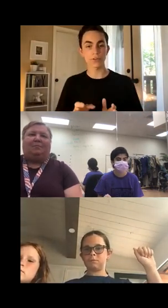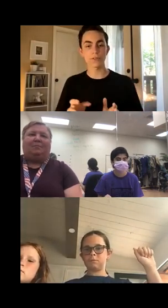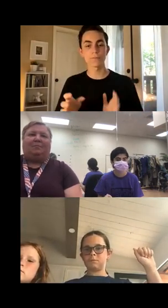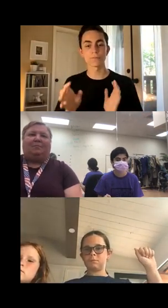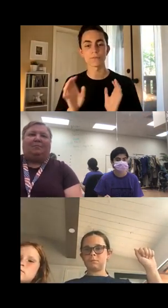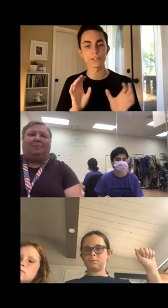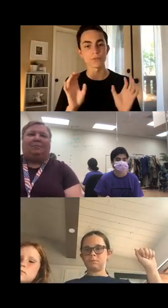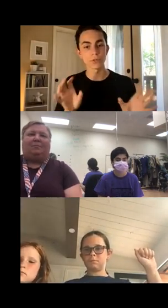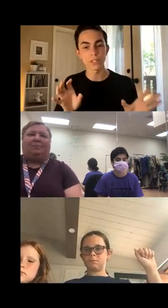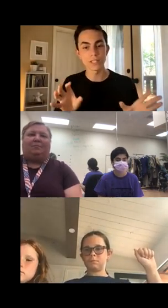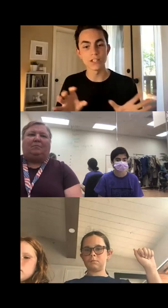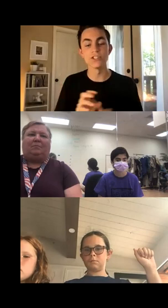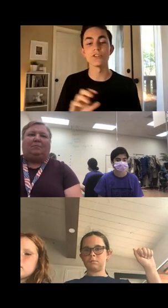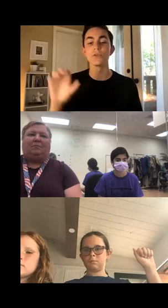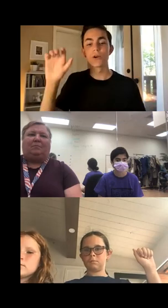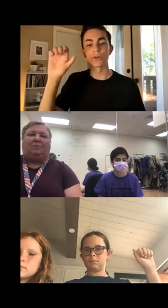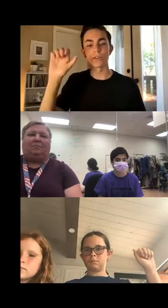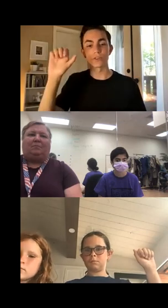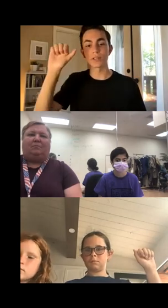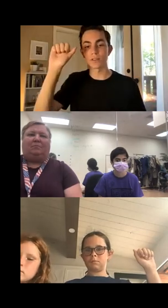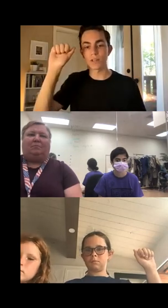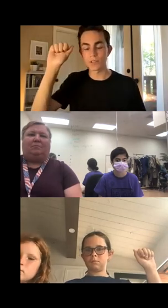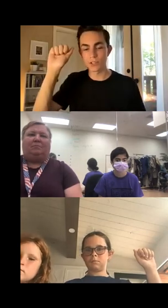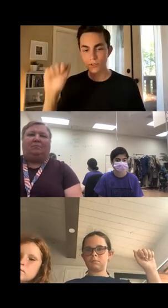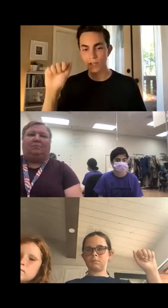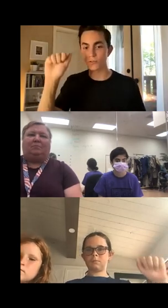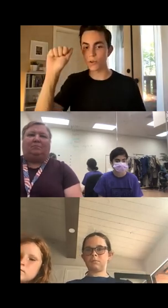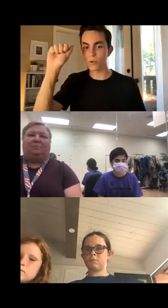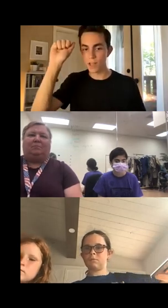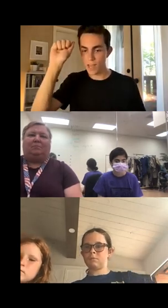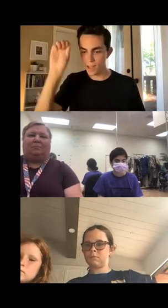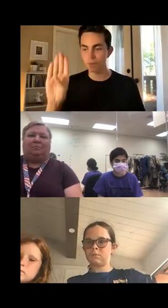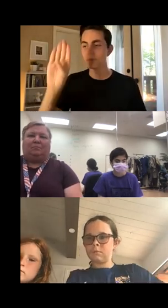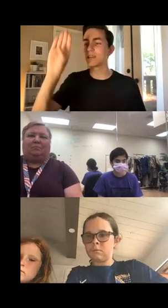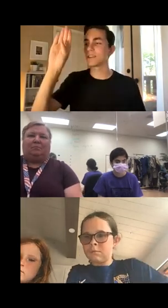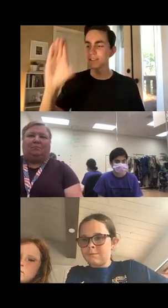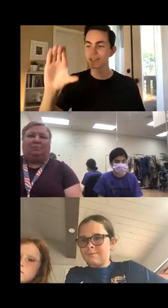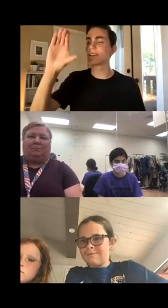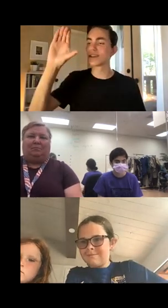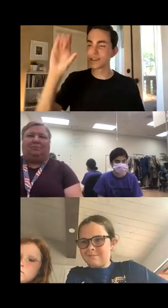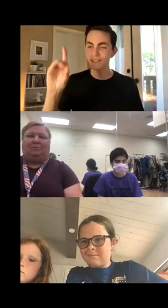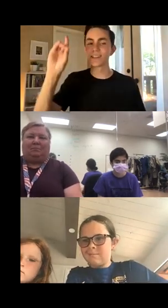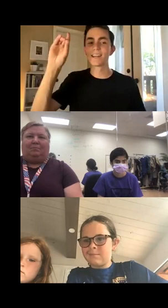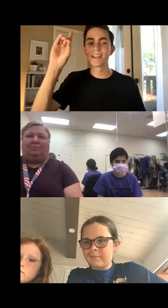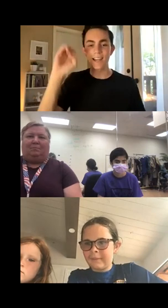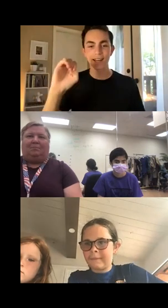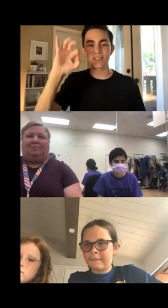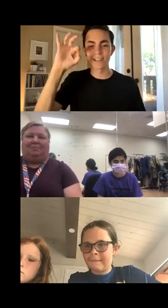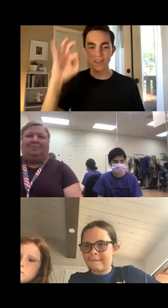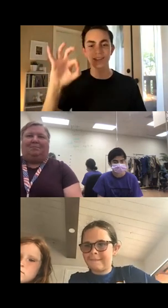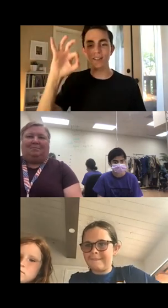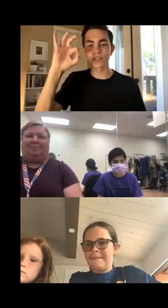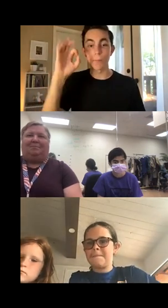and forth. This is real easy to do. When you're fingerspelling, sometimes new signers will go A, B, C, D. And